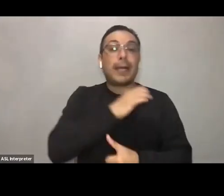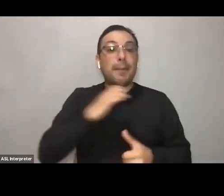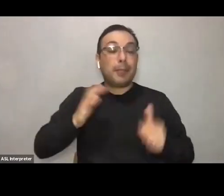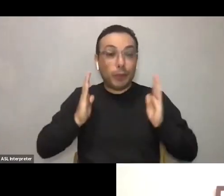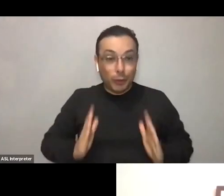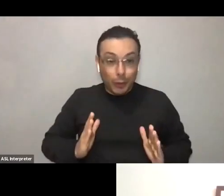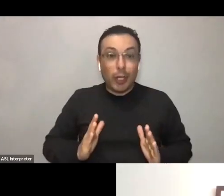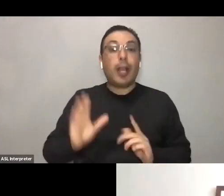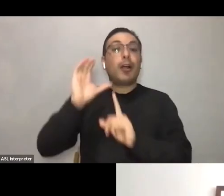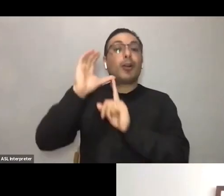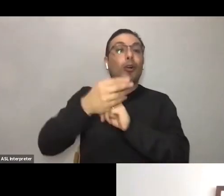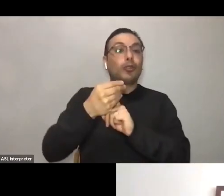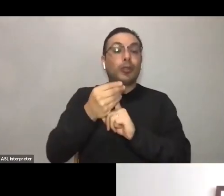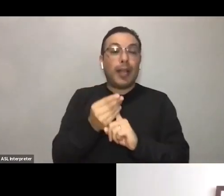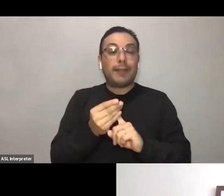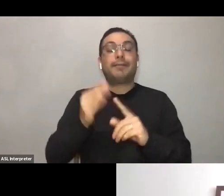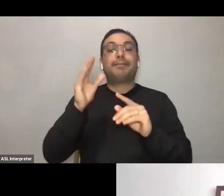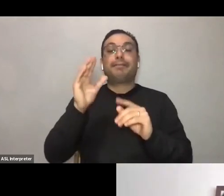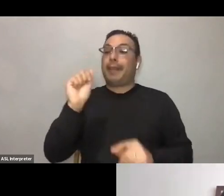Affairs, Deputy Commissioner Feinberg.